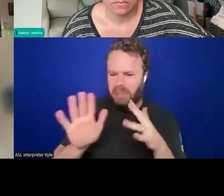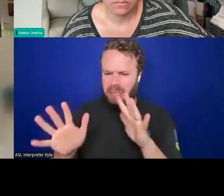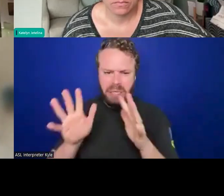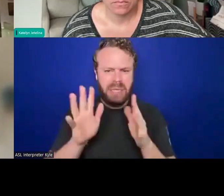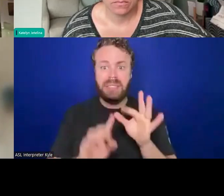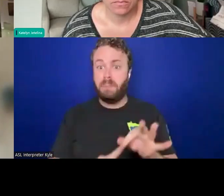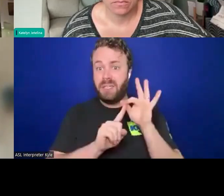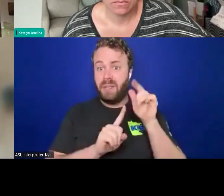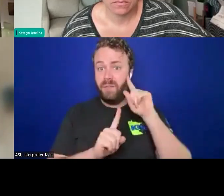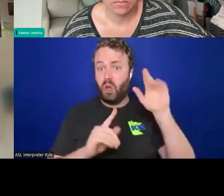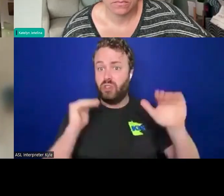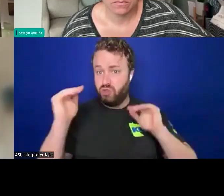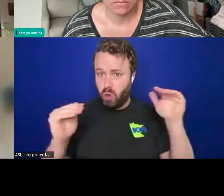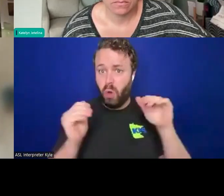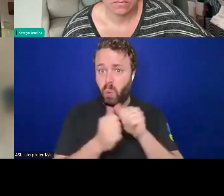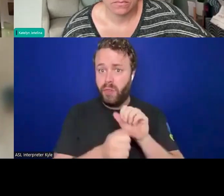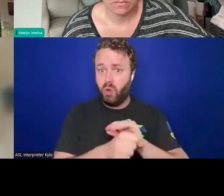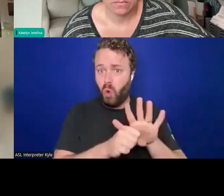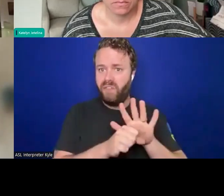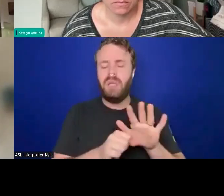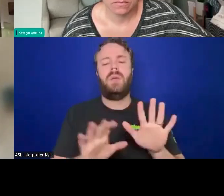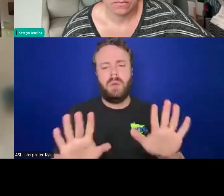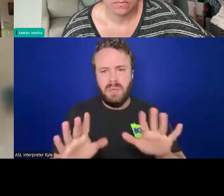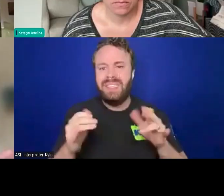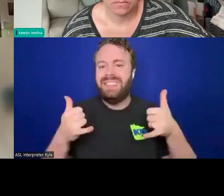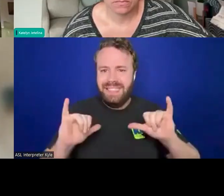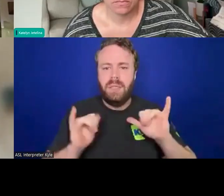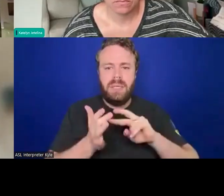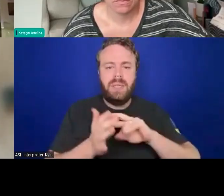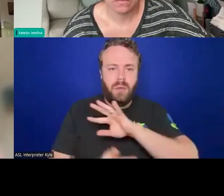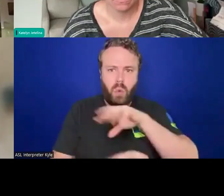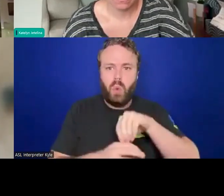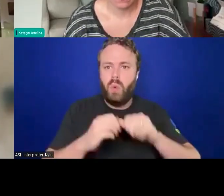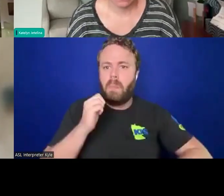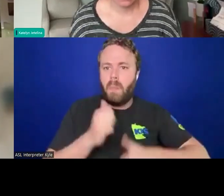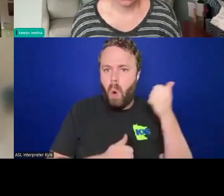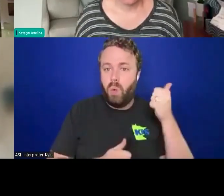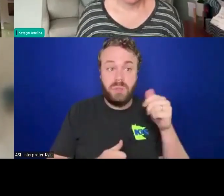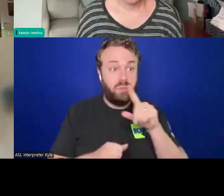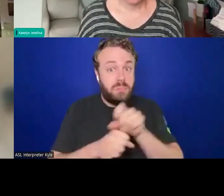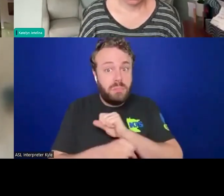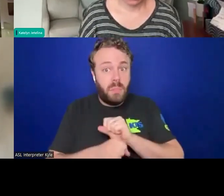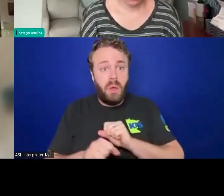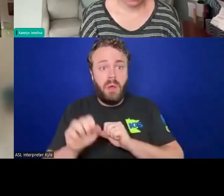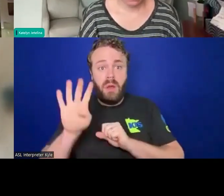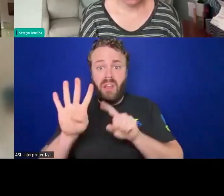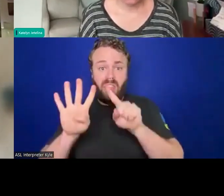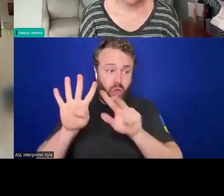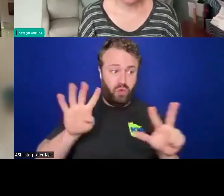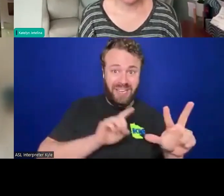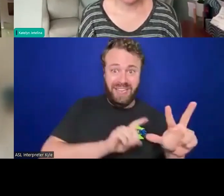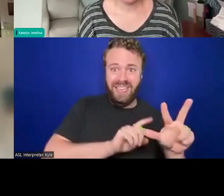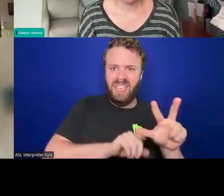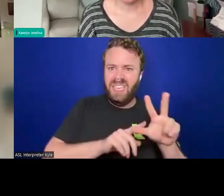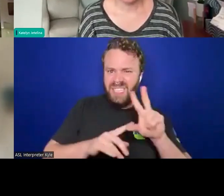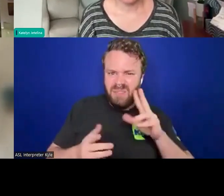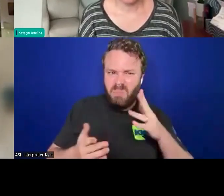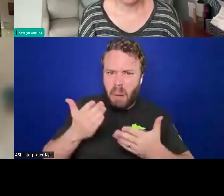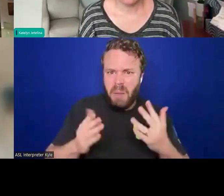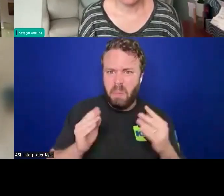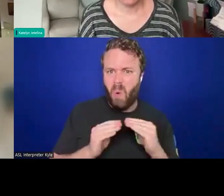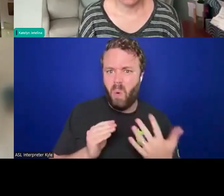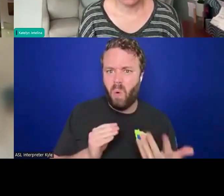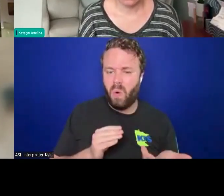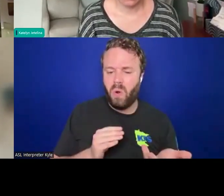for COVID-19 vaccine, this is still the vast majority. When I say 3 out of 4, that's a conservative estimate, likely. 3 out of 4 adults likely